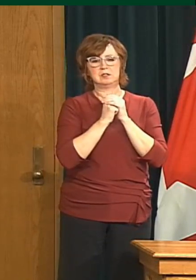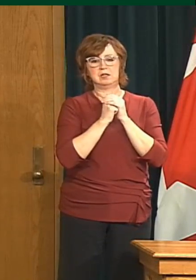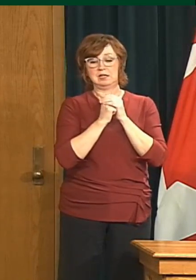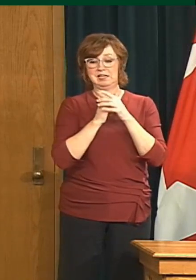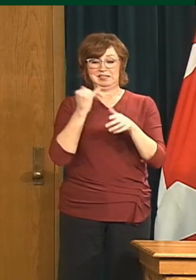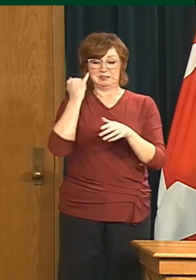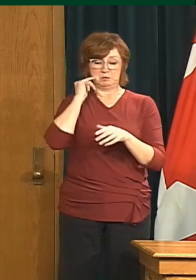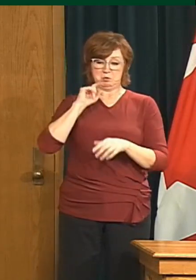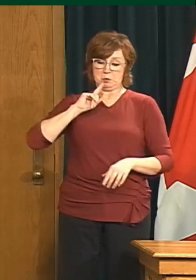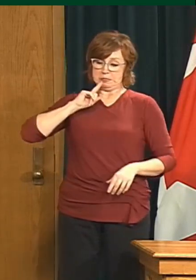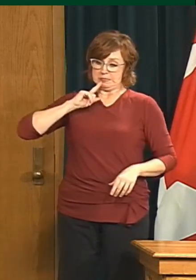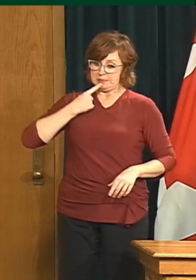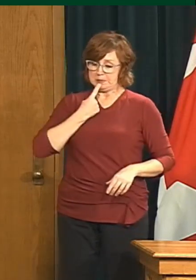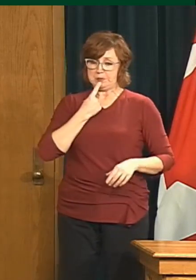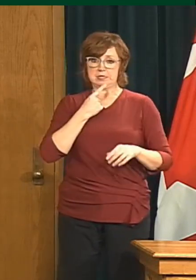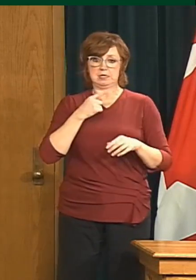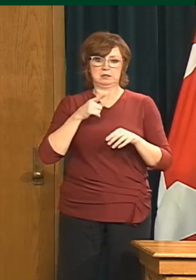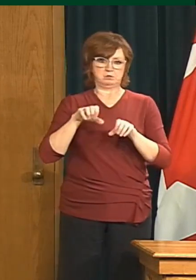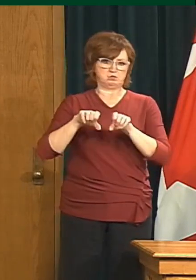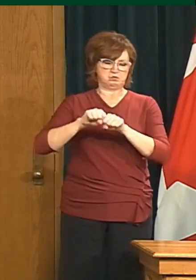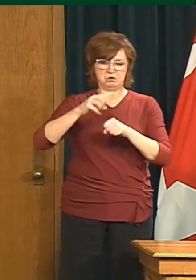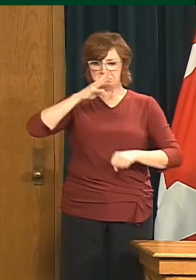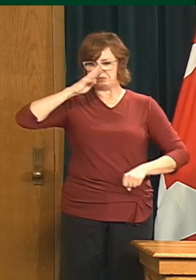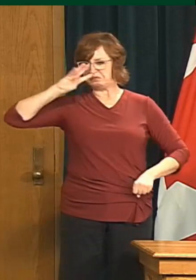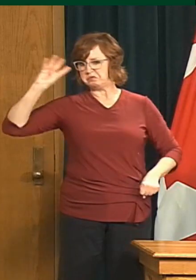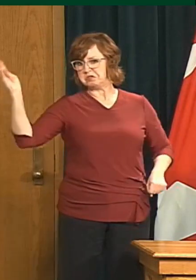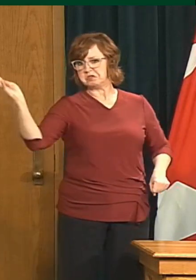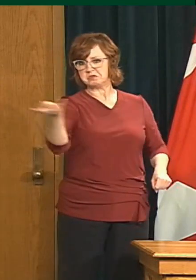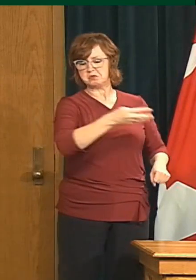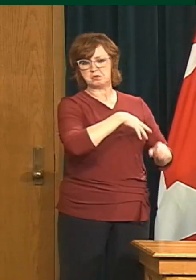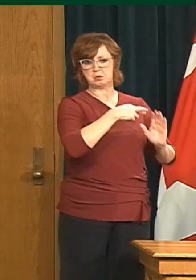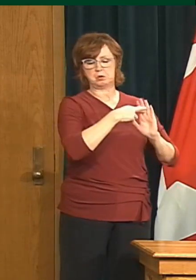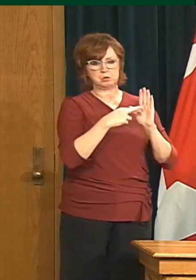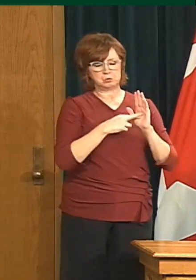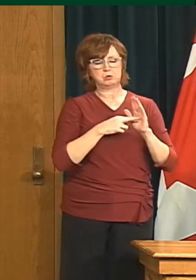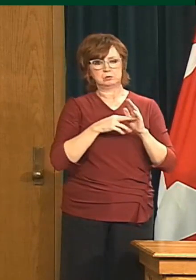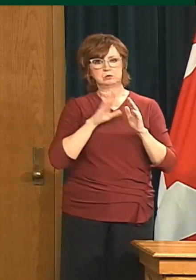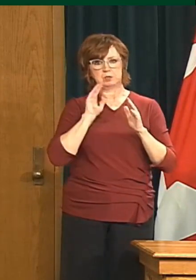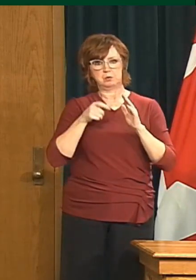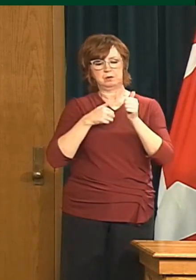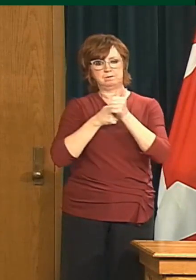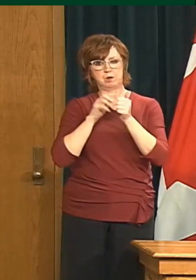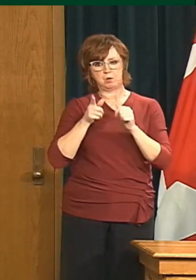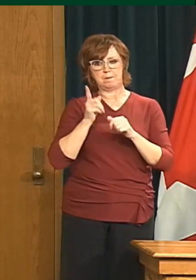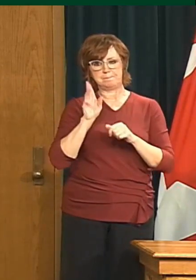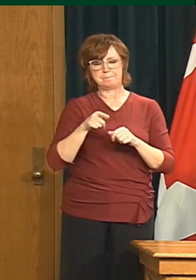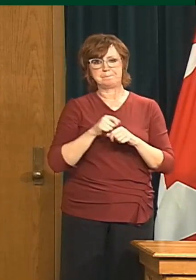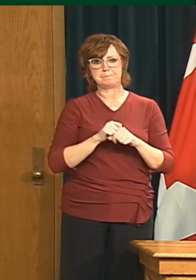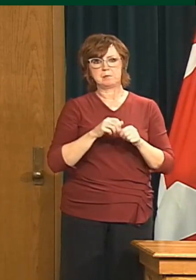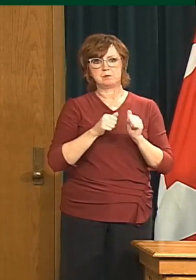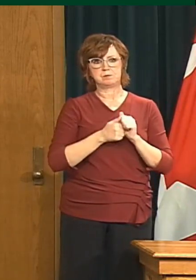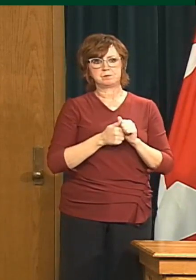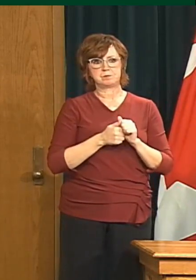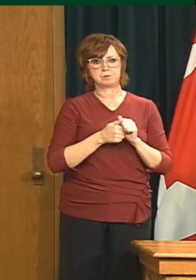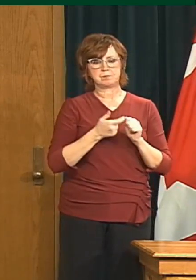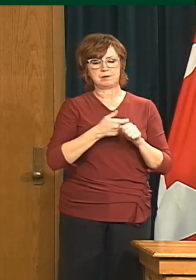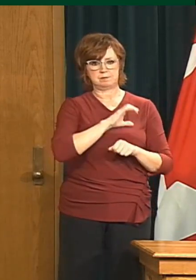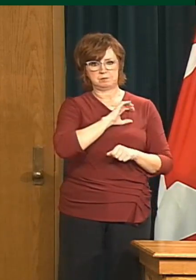offenses, they are prosecuted and followed up as per the law. Thank you. You have a follow-up,